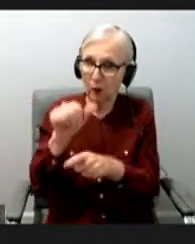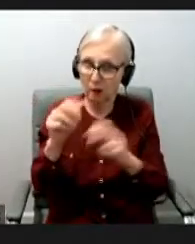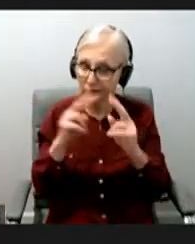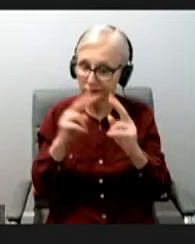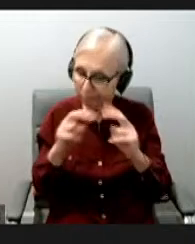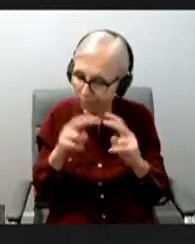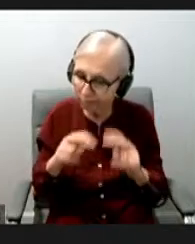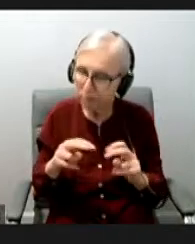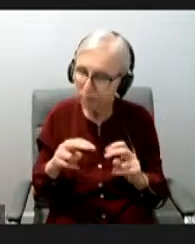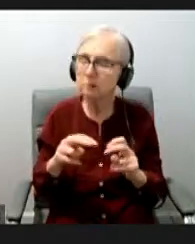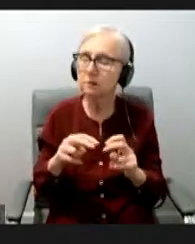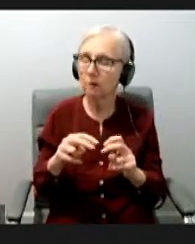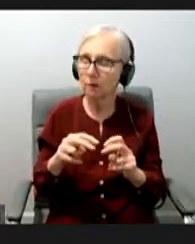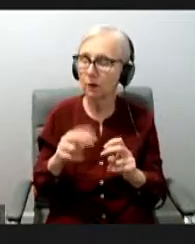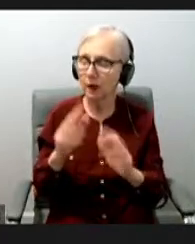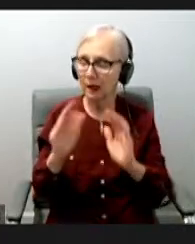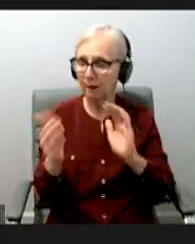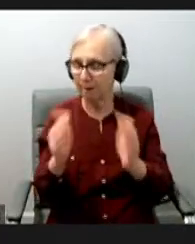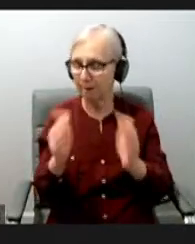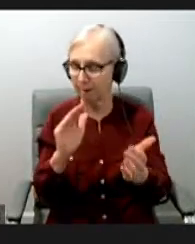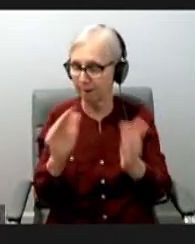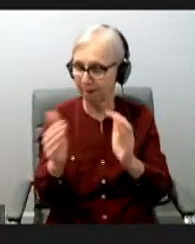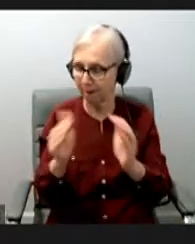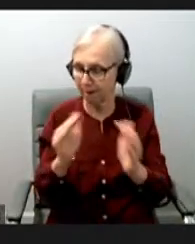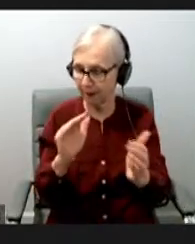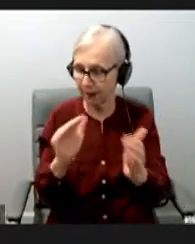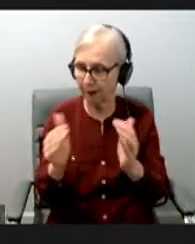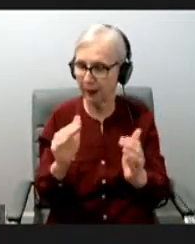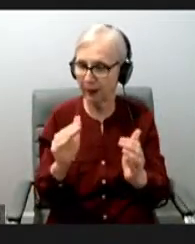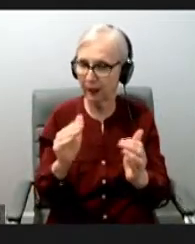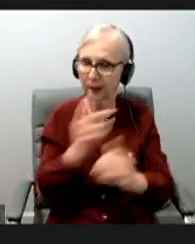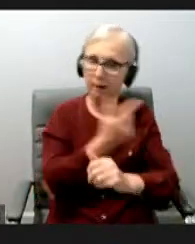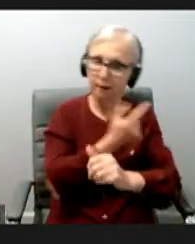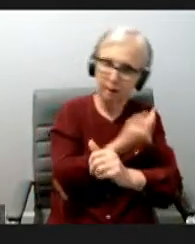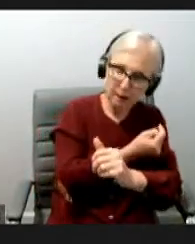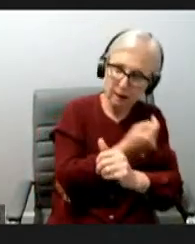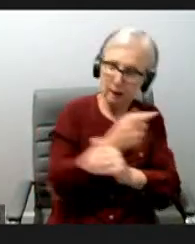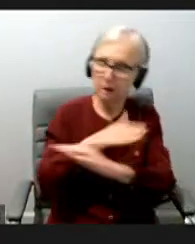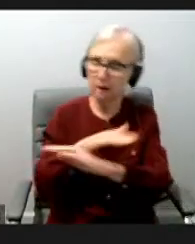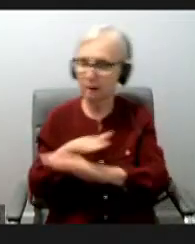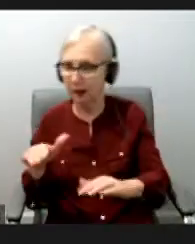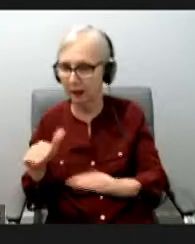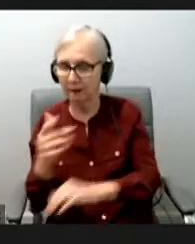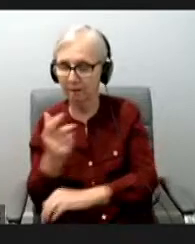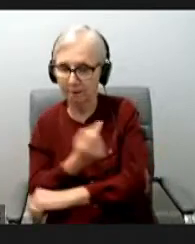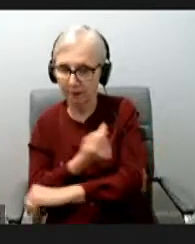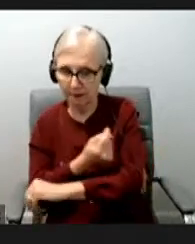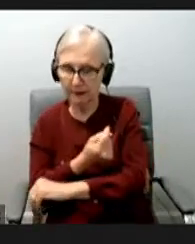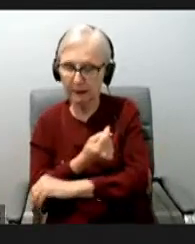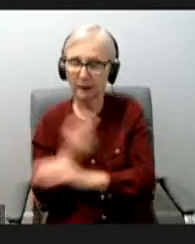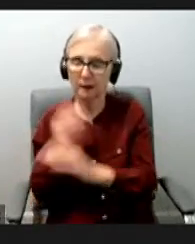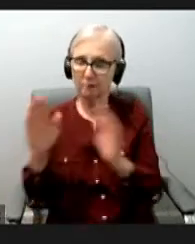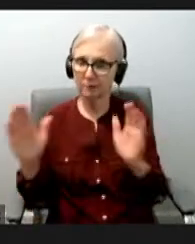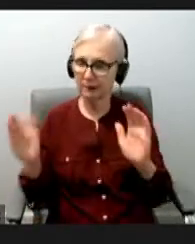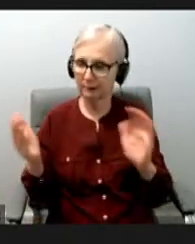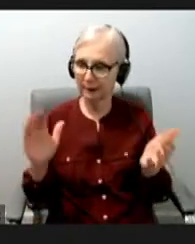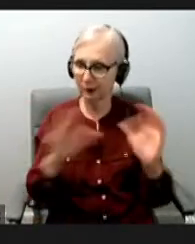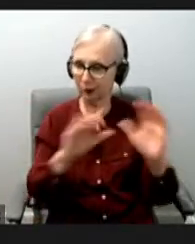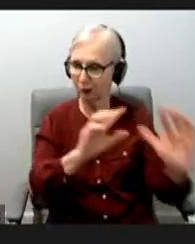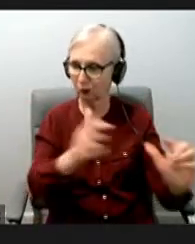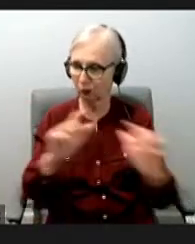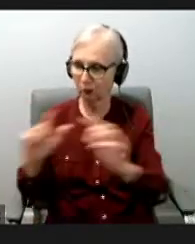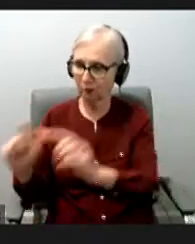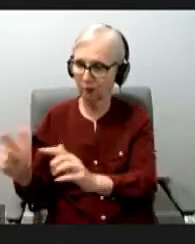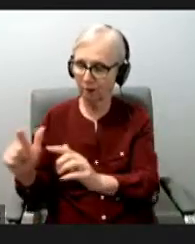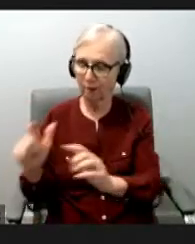at comparing hospitalizations among vaccinated versus unvaccinated individuals. At this point,